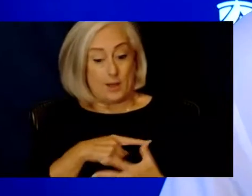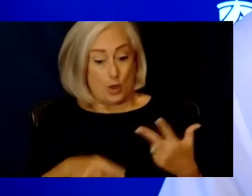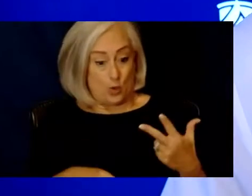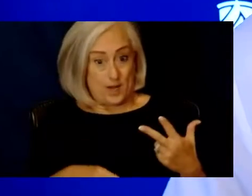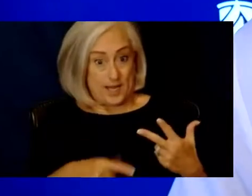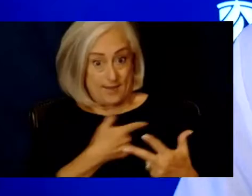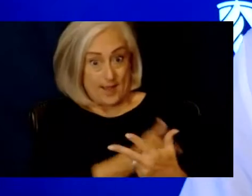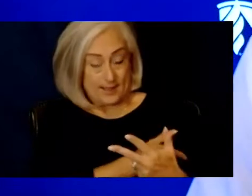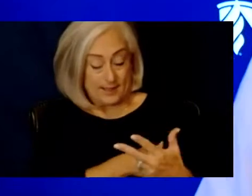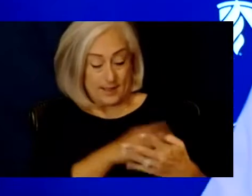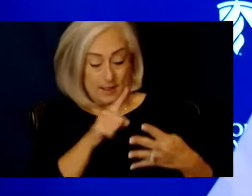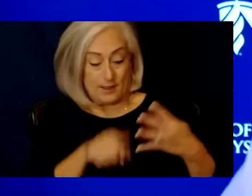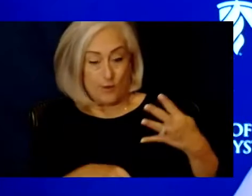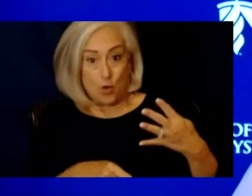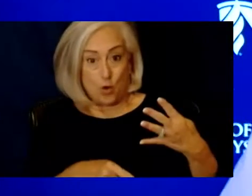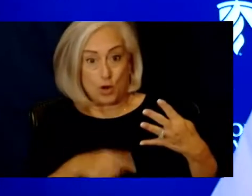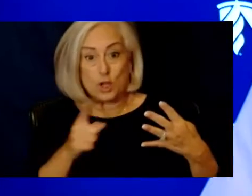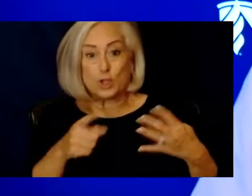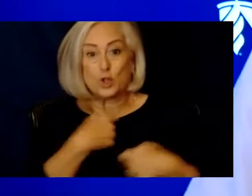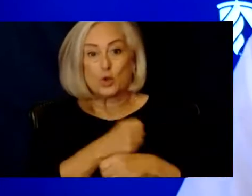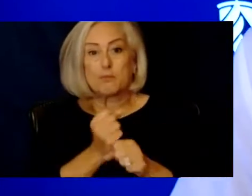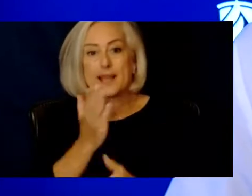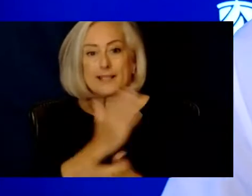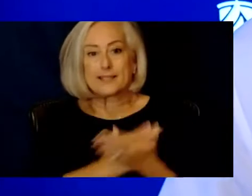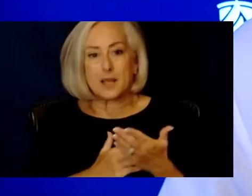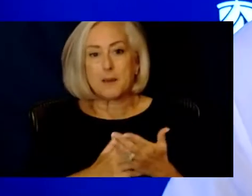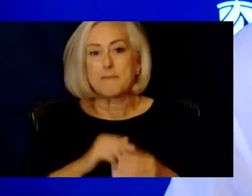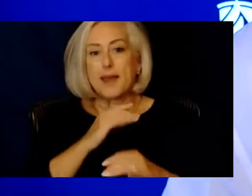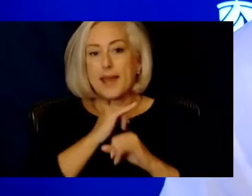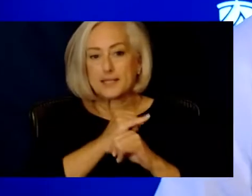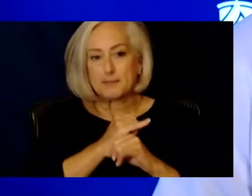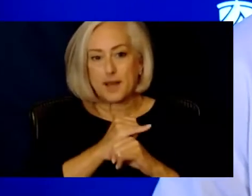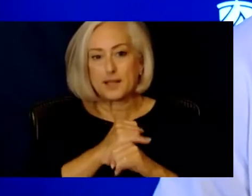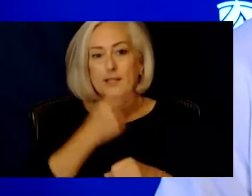still do make some neutralizing antibodies to BA4, BA5, although not